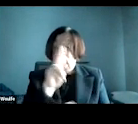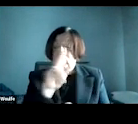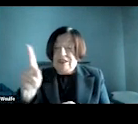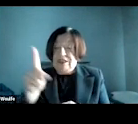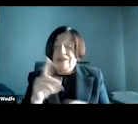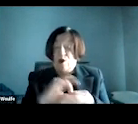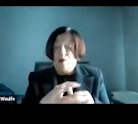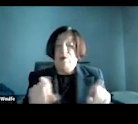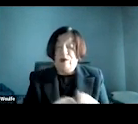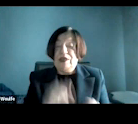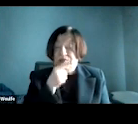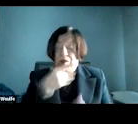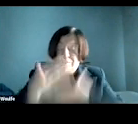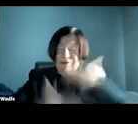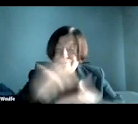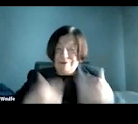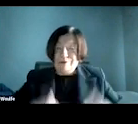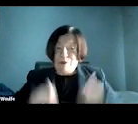speak this morning.